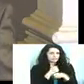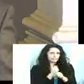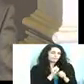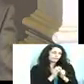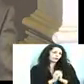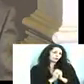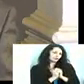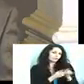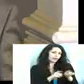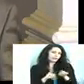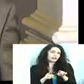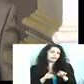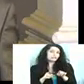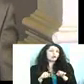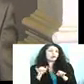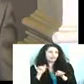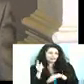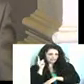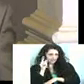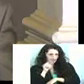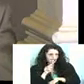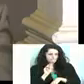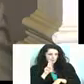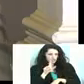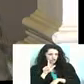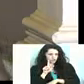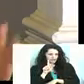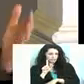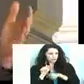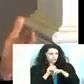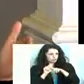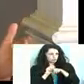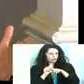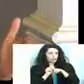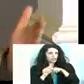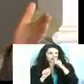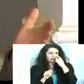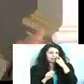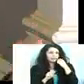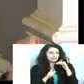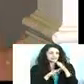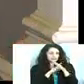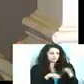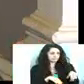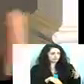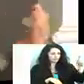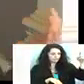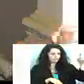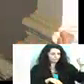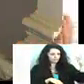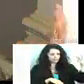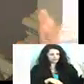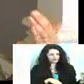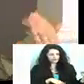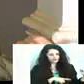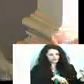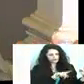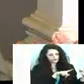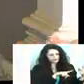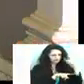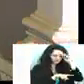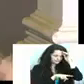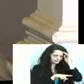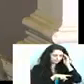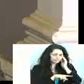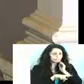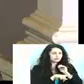We're going to be doing training on that day. That's March the 21st. It will be split into two halves. The first half will be around the upfront